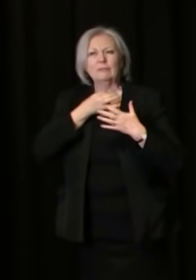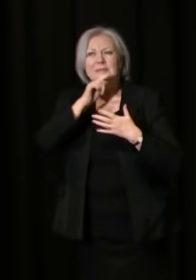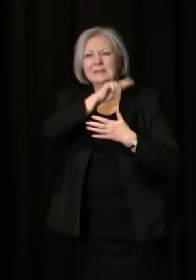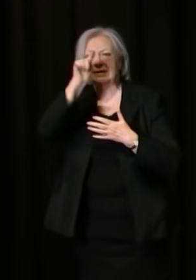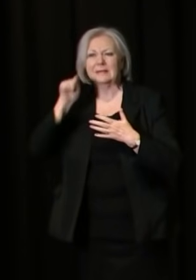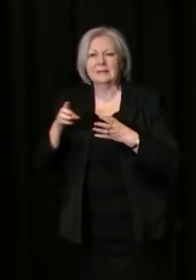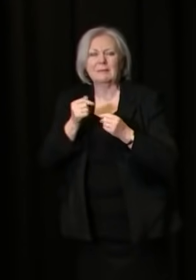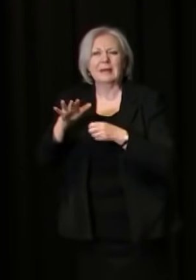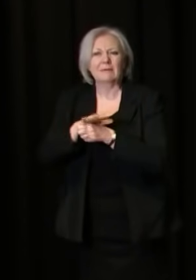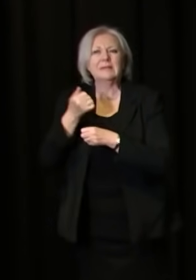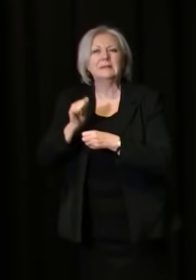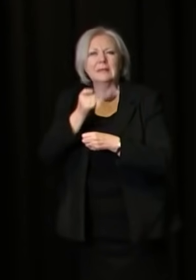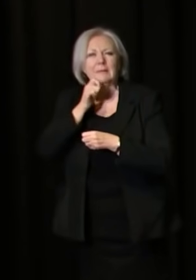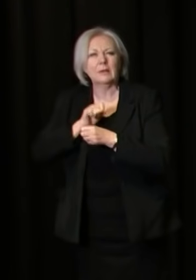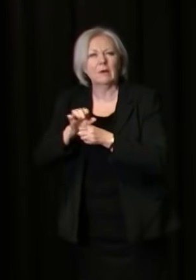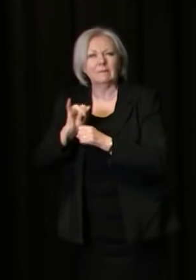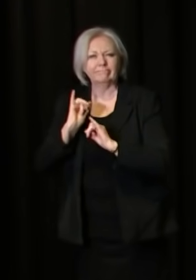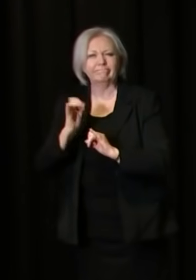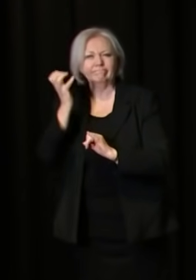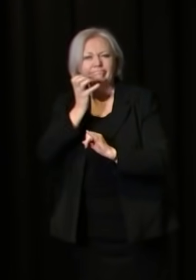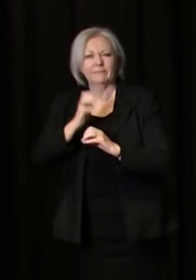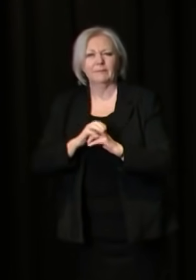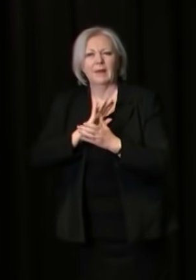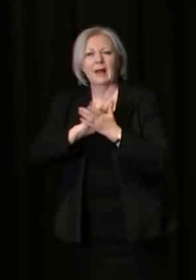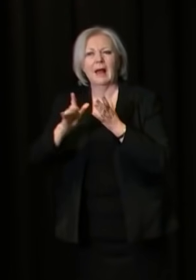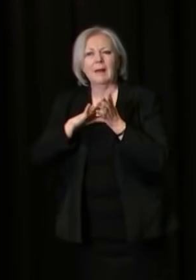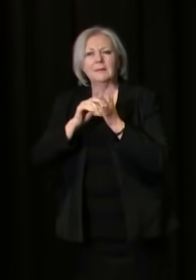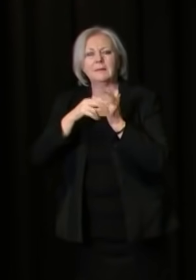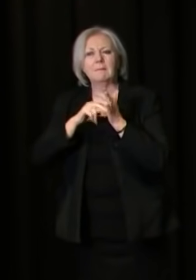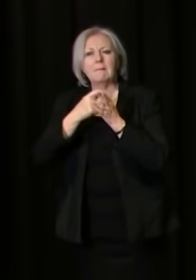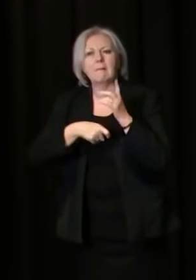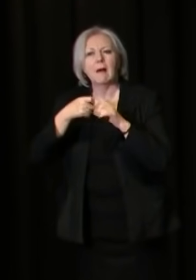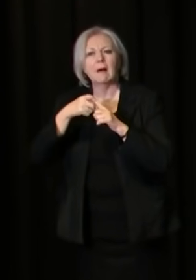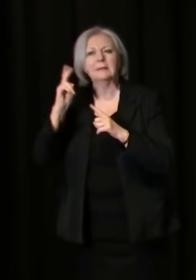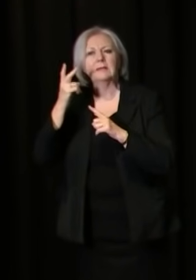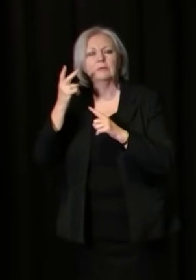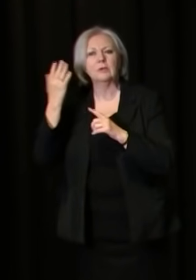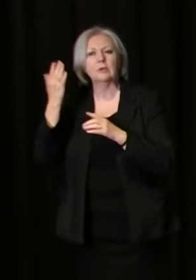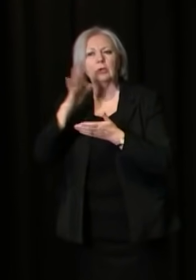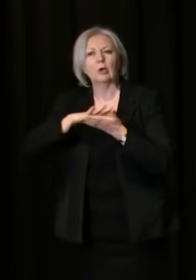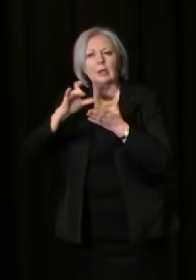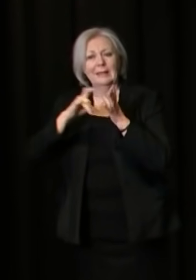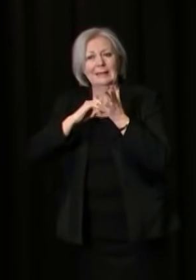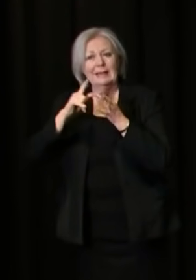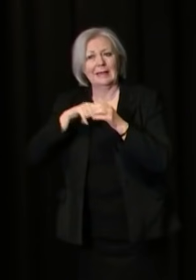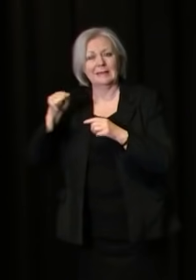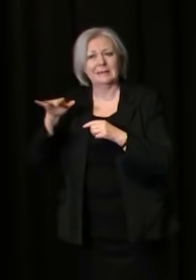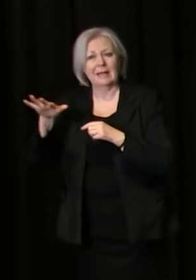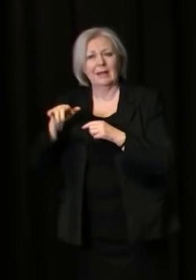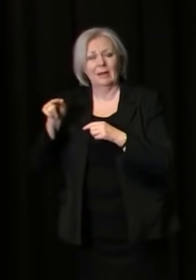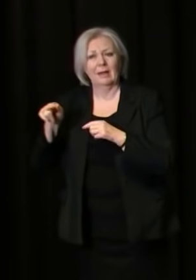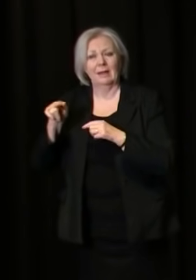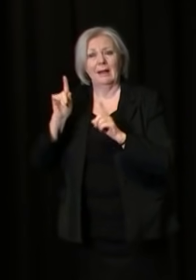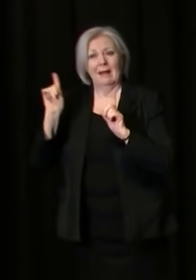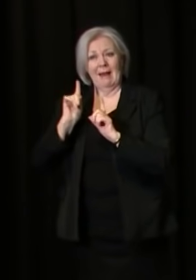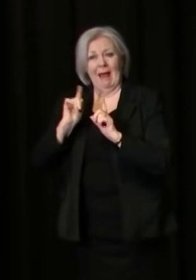communities. At the moment, we're including Hampton Park Secondary College in Casey, where the doses are